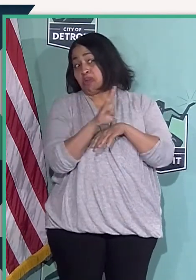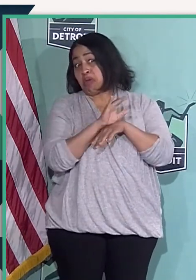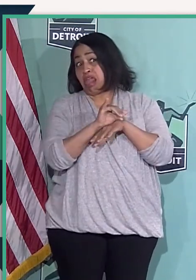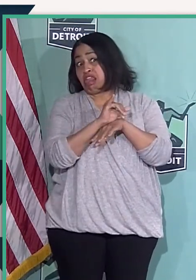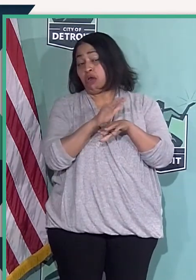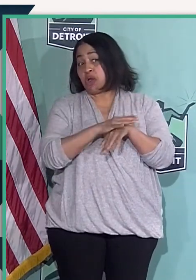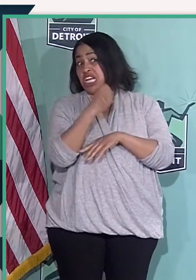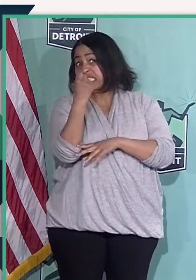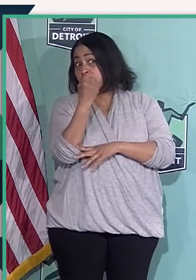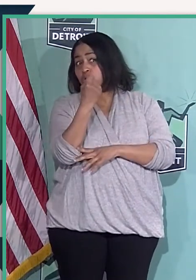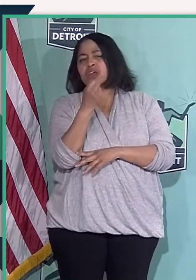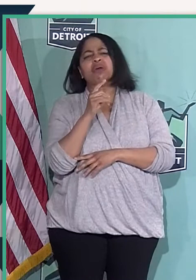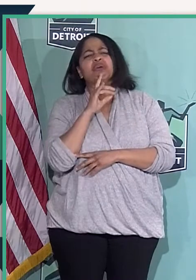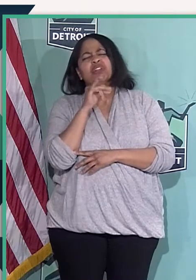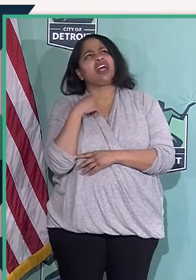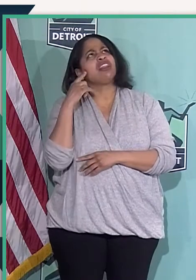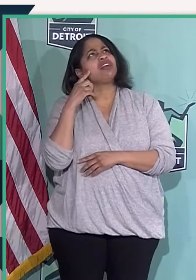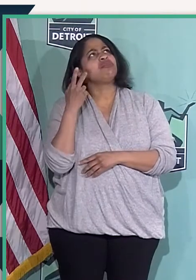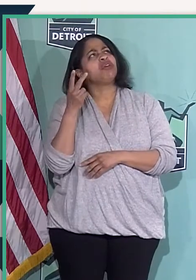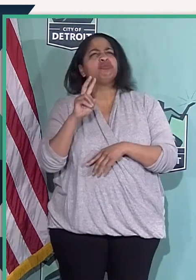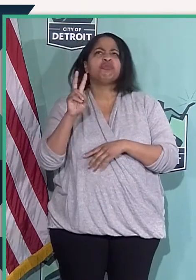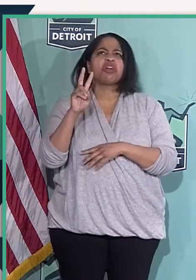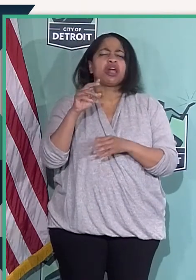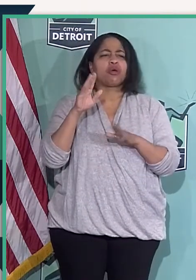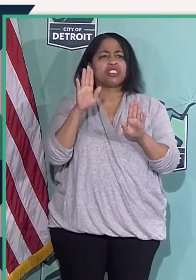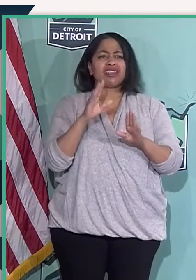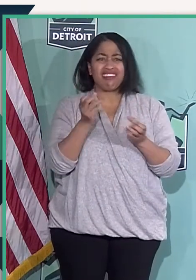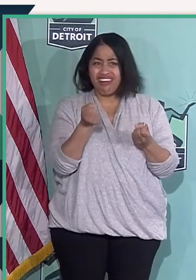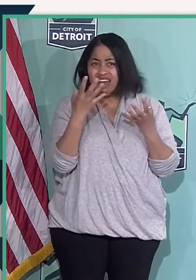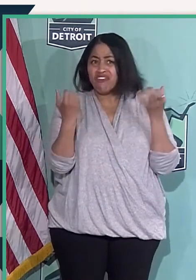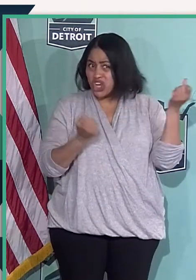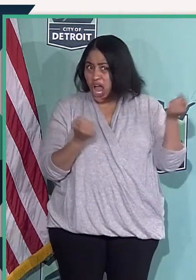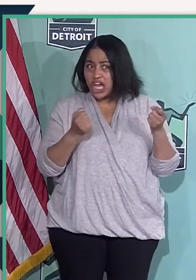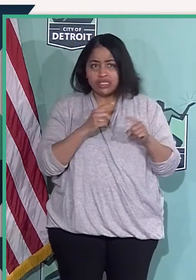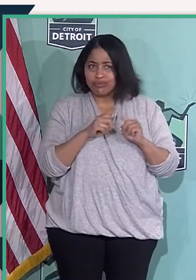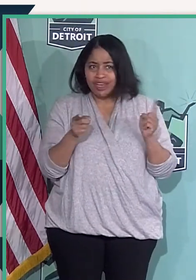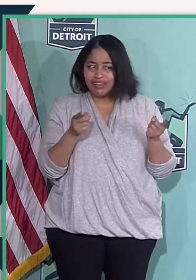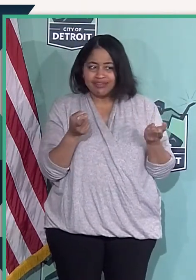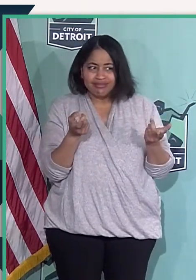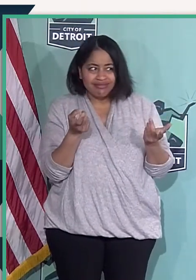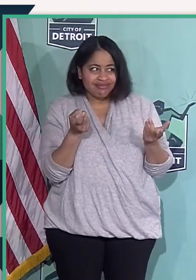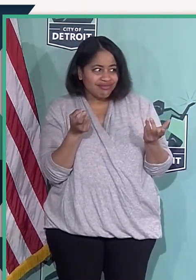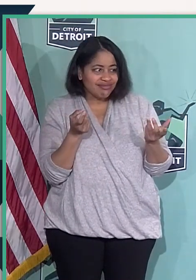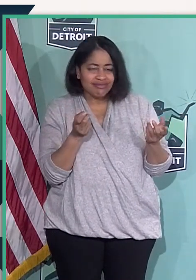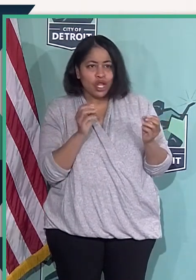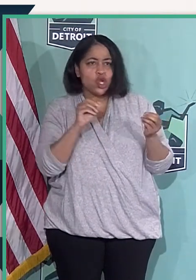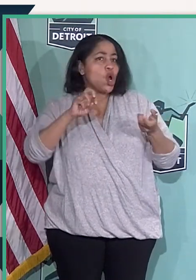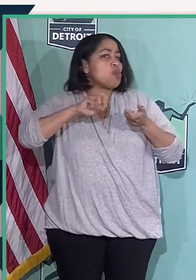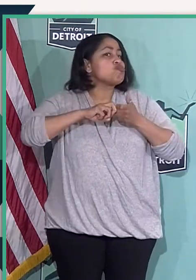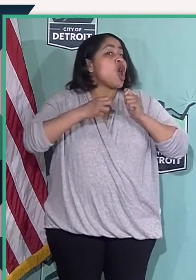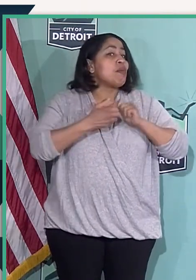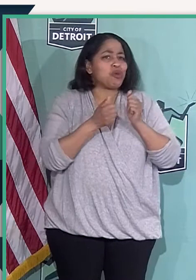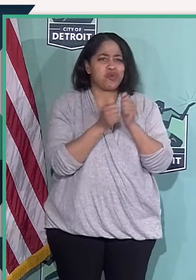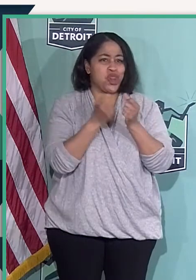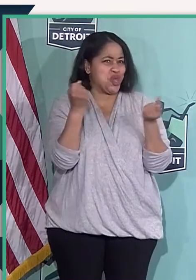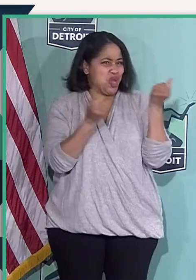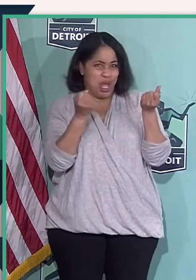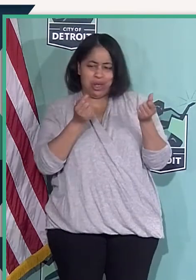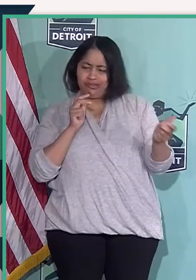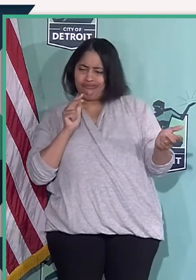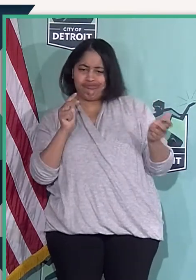Saturday, and really probably till about 2 o'clock on Sunday, there were a lot of cars, but there's no problem with